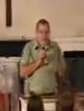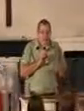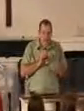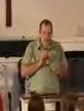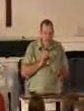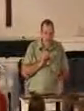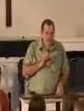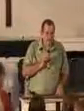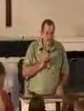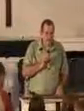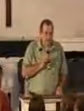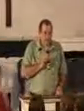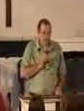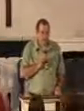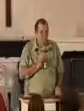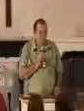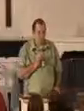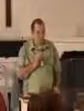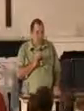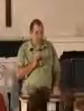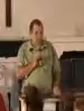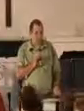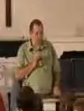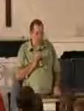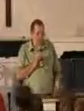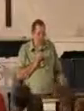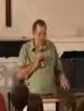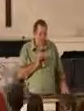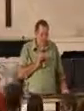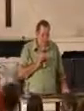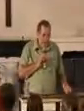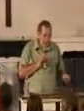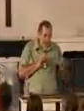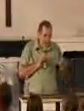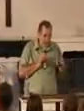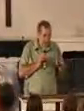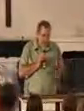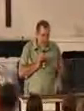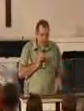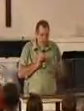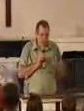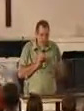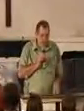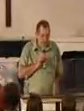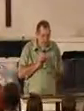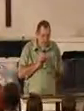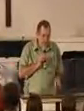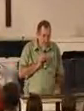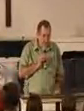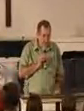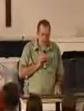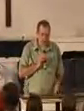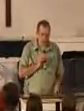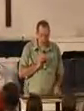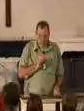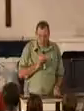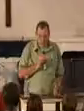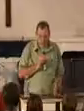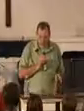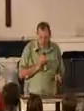Now, anyone else who is here who says, I need to be anointed with the power of the Holy Spirit